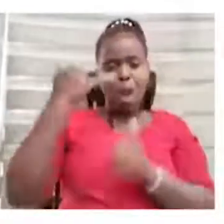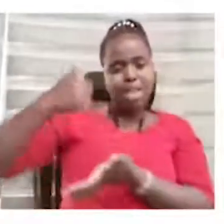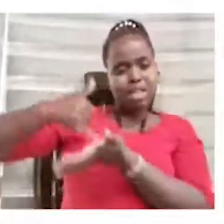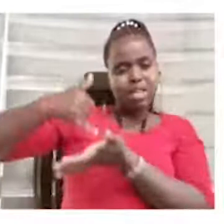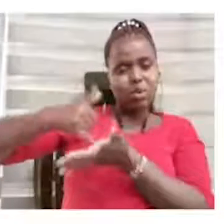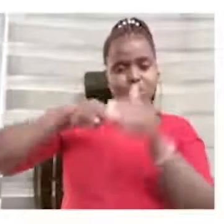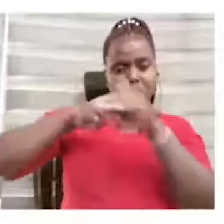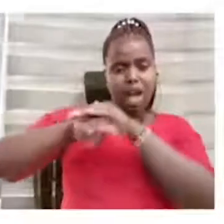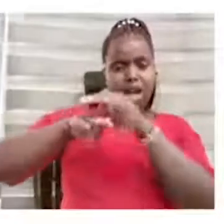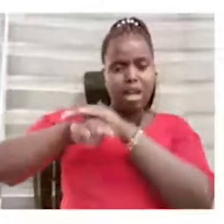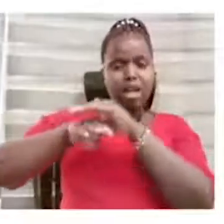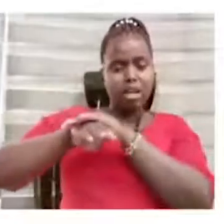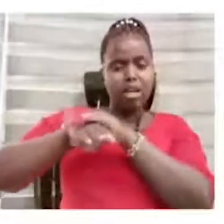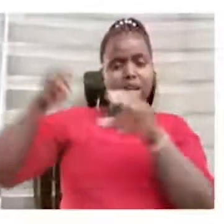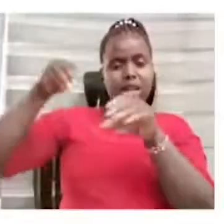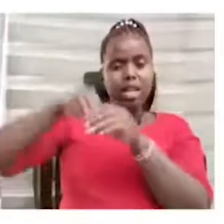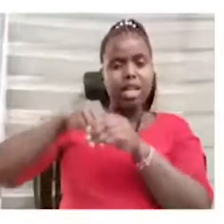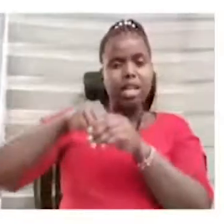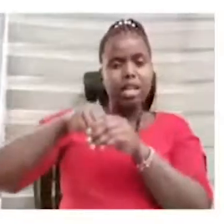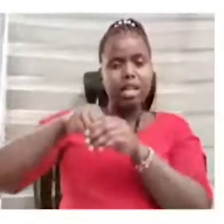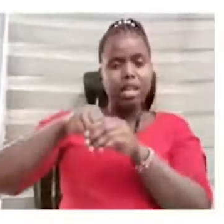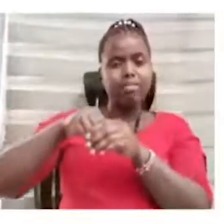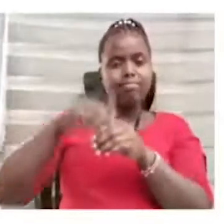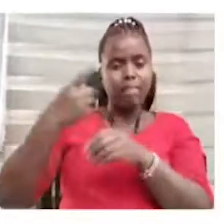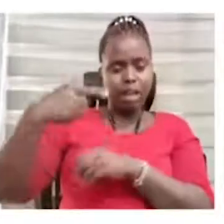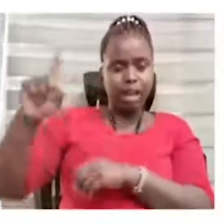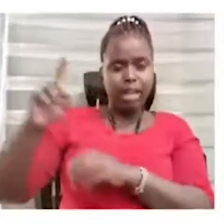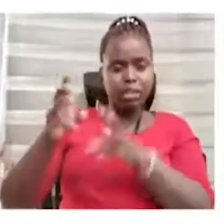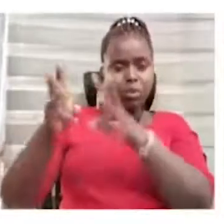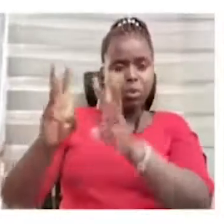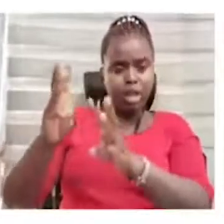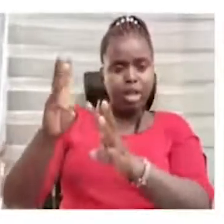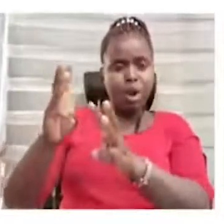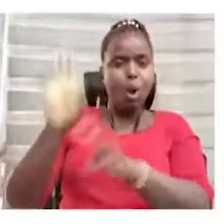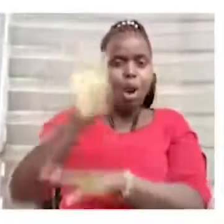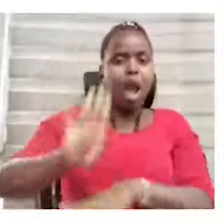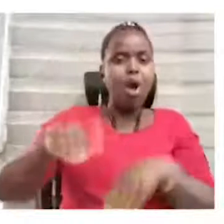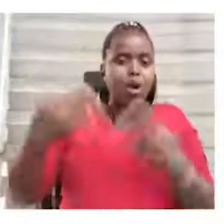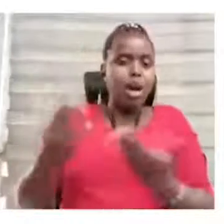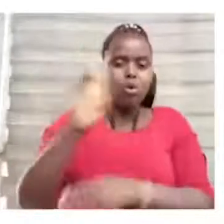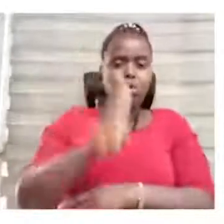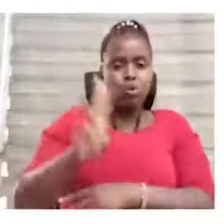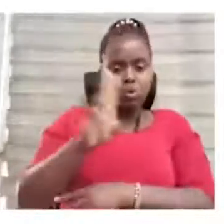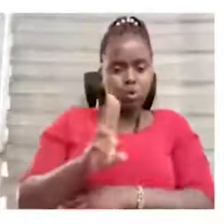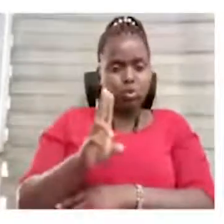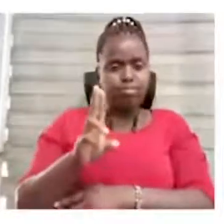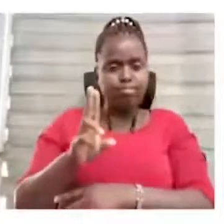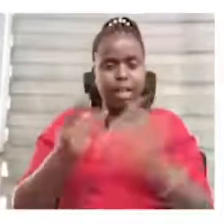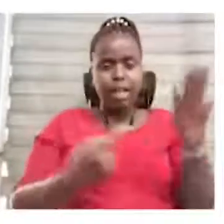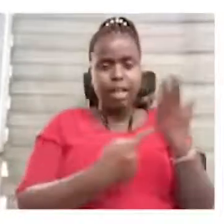accessibility features into the operating systems of the devices and ensuring that apps are